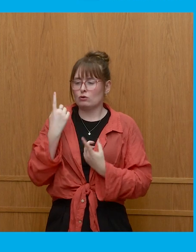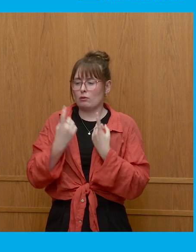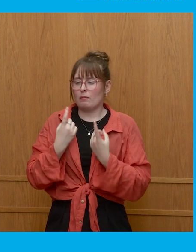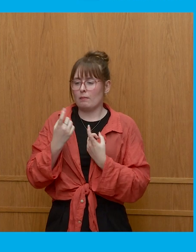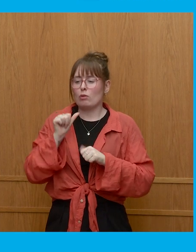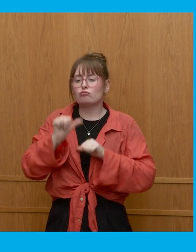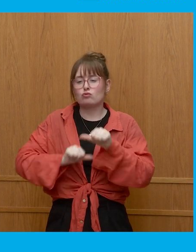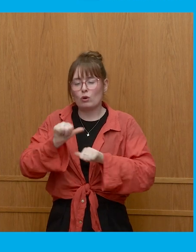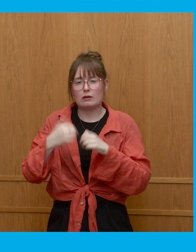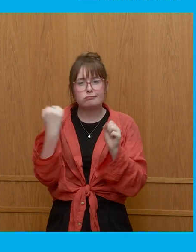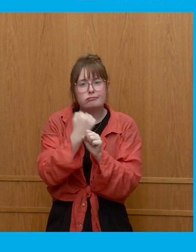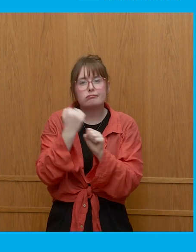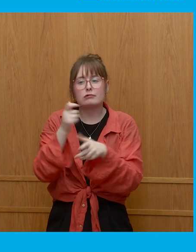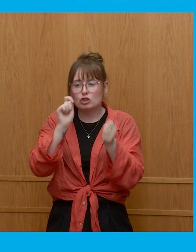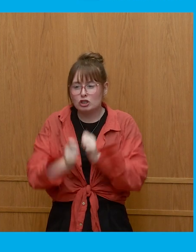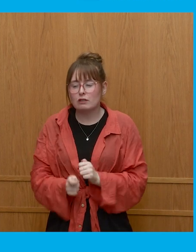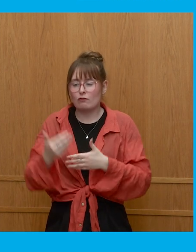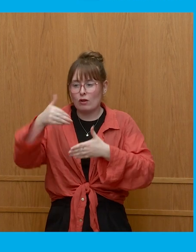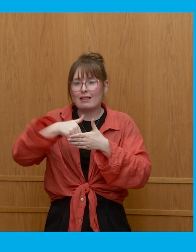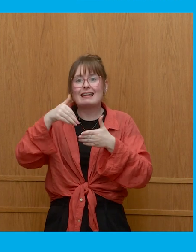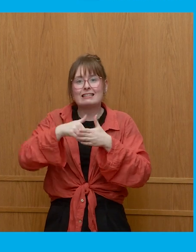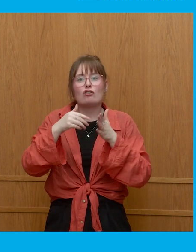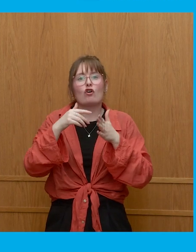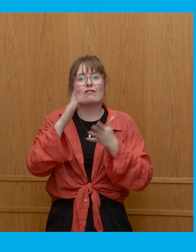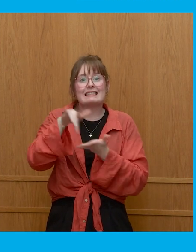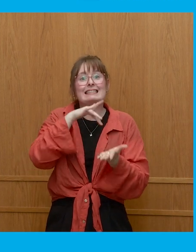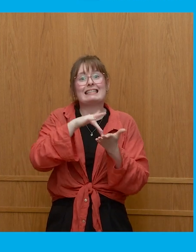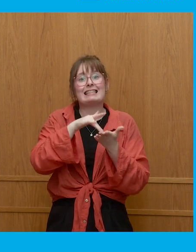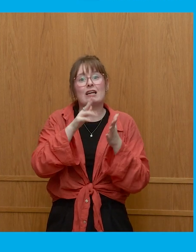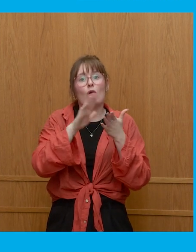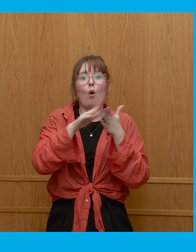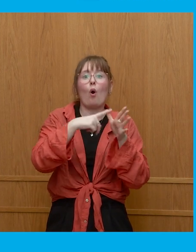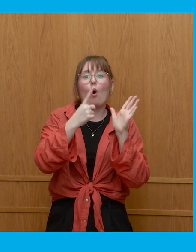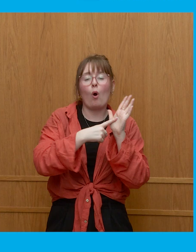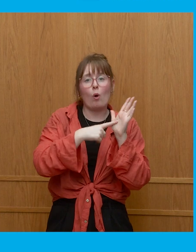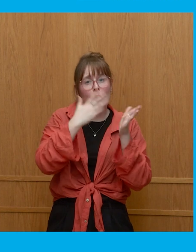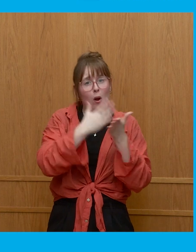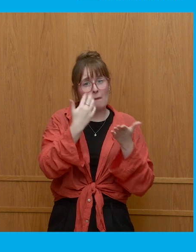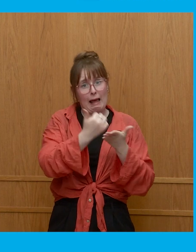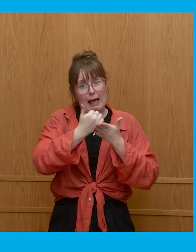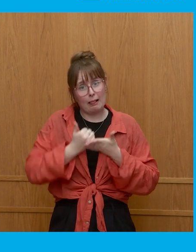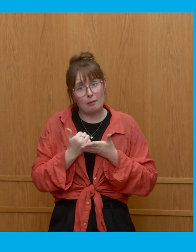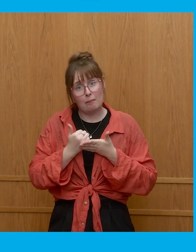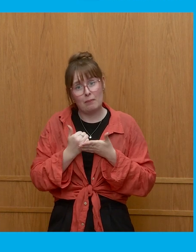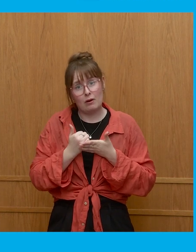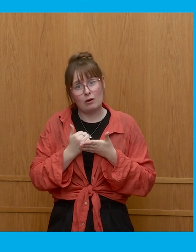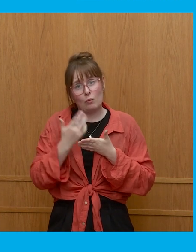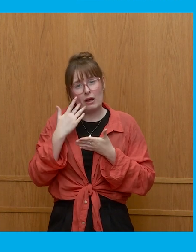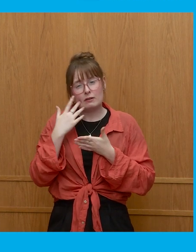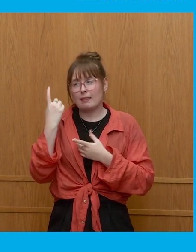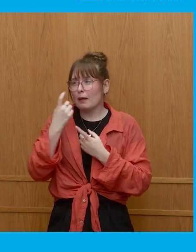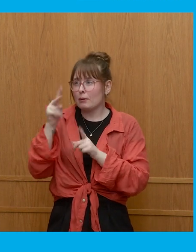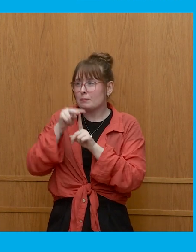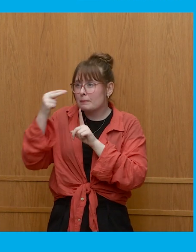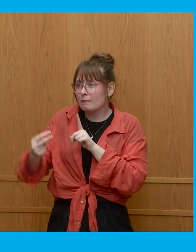reconstructing the addition and the interior of Utrecht City Hall help with create a perspective on how a building